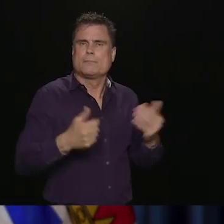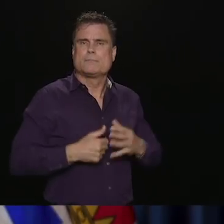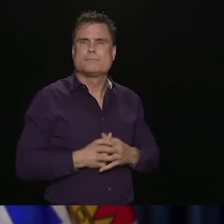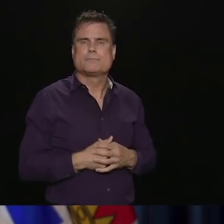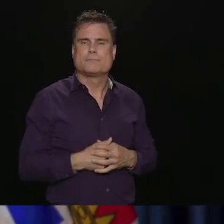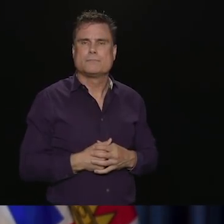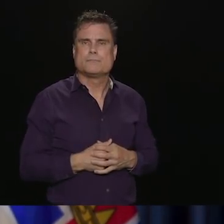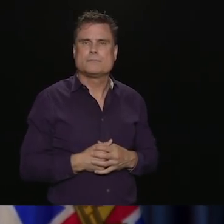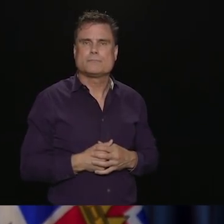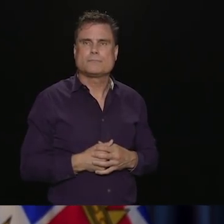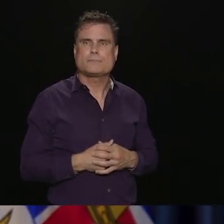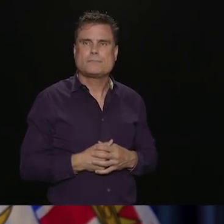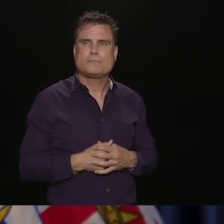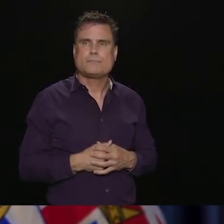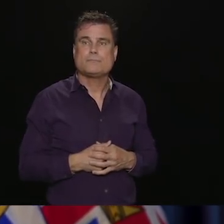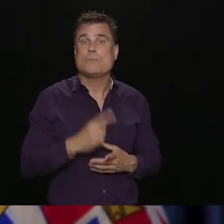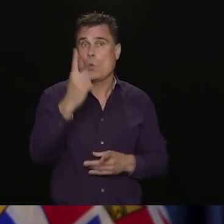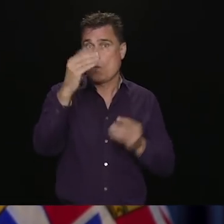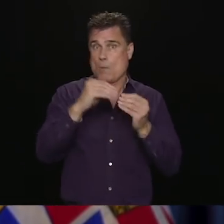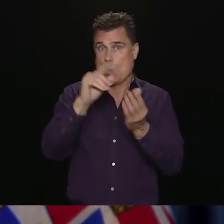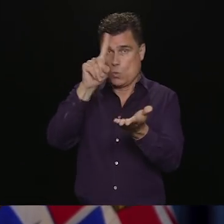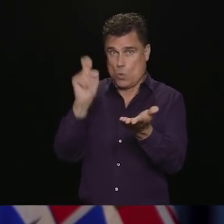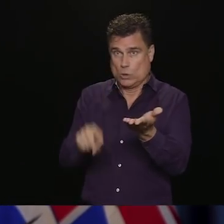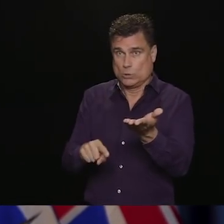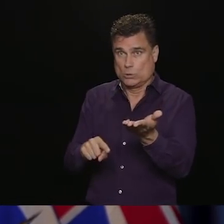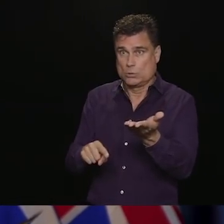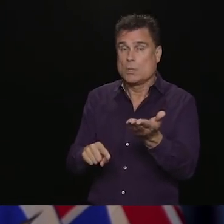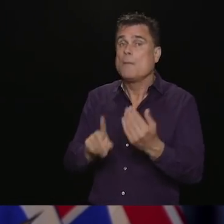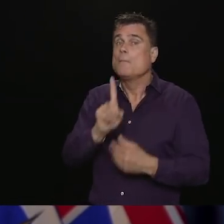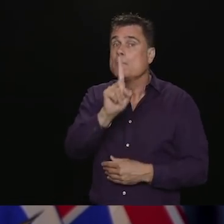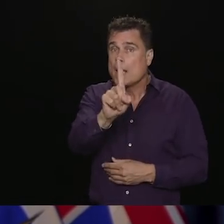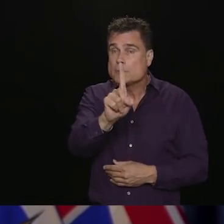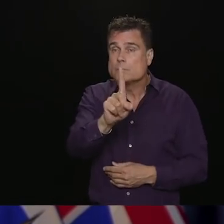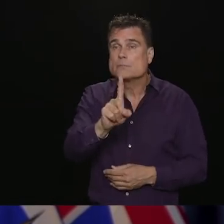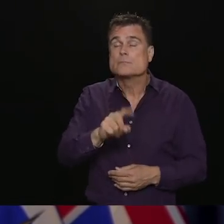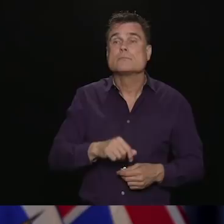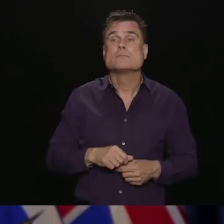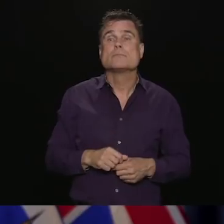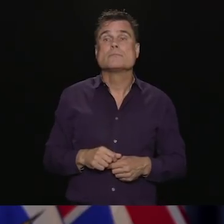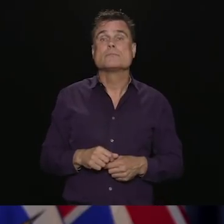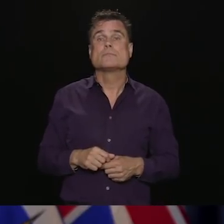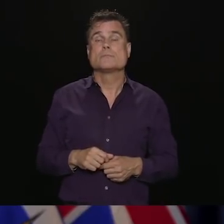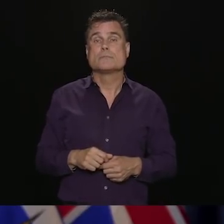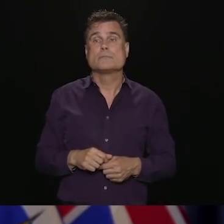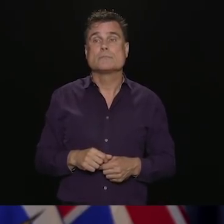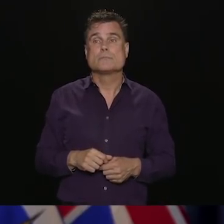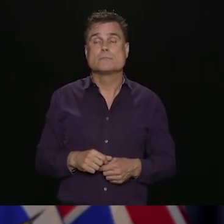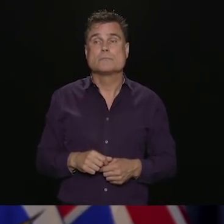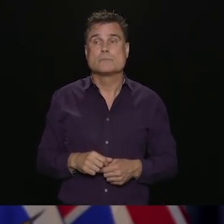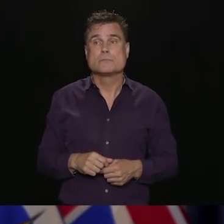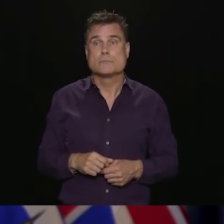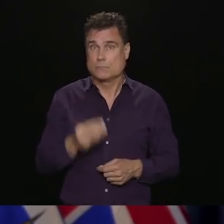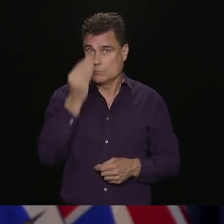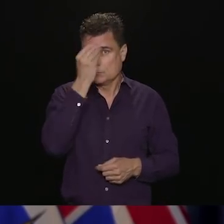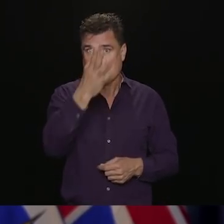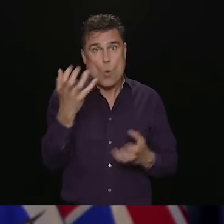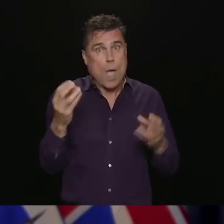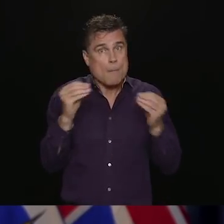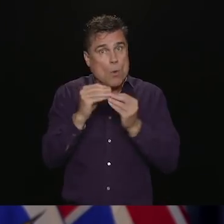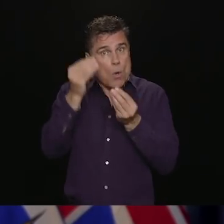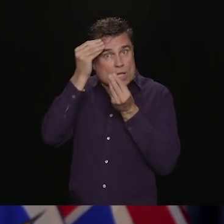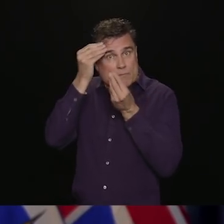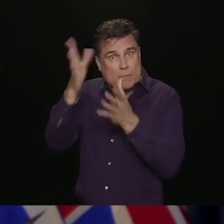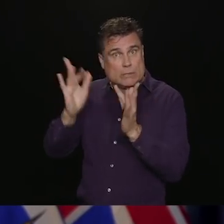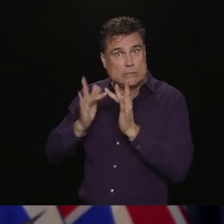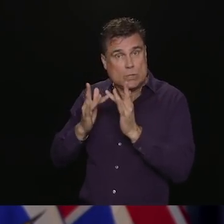We have time for one more question this afternoon. For any reporters that didn't get to ask a question, there will be a statement released later today. For recommendations on